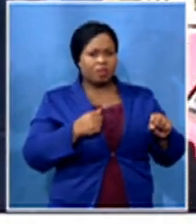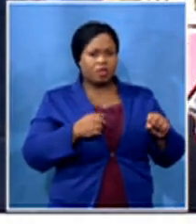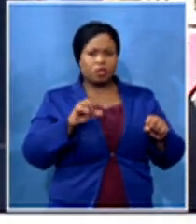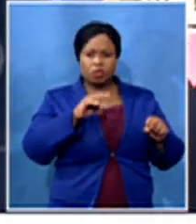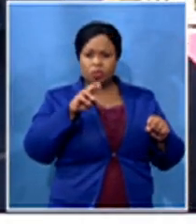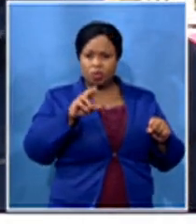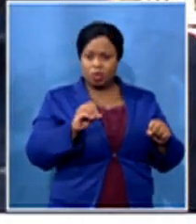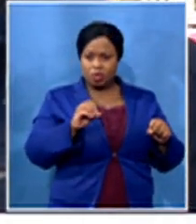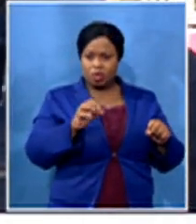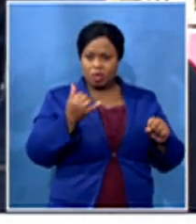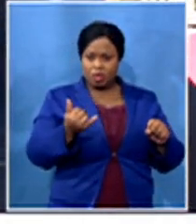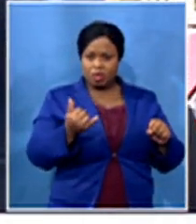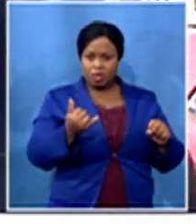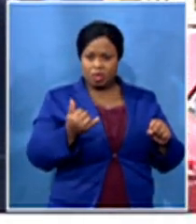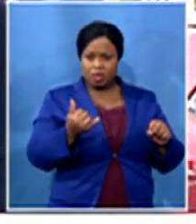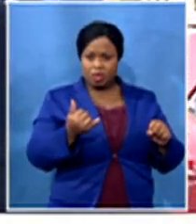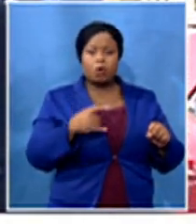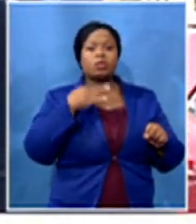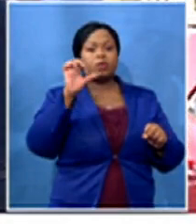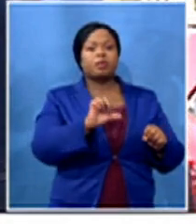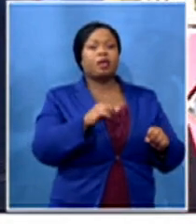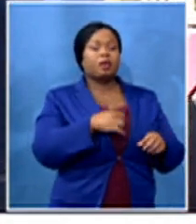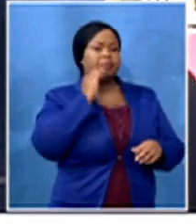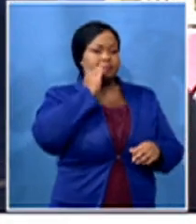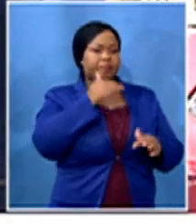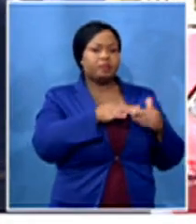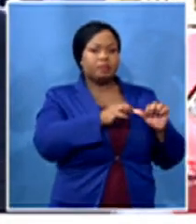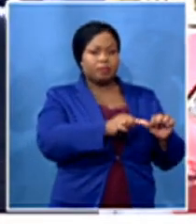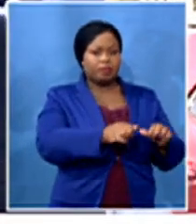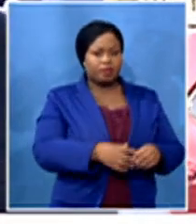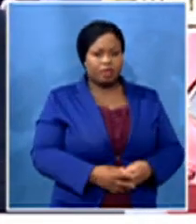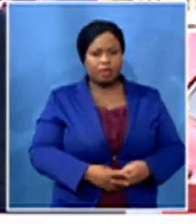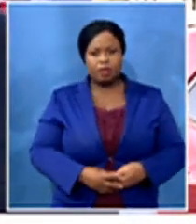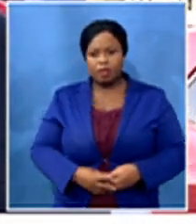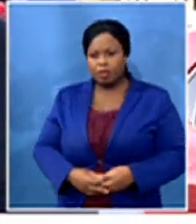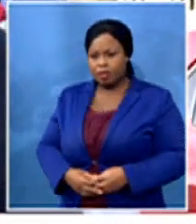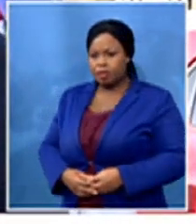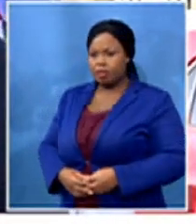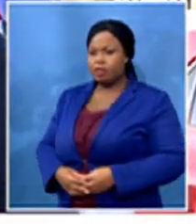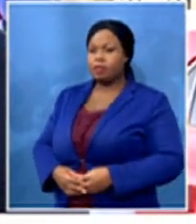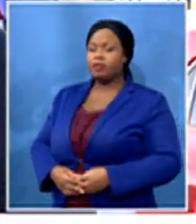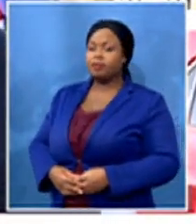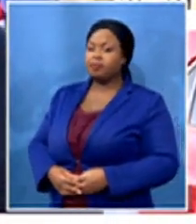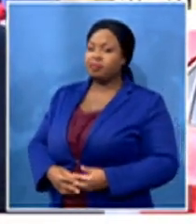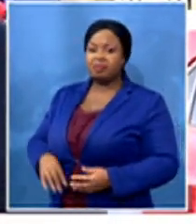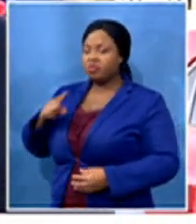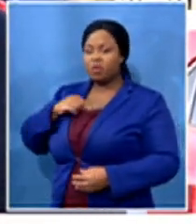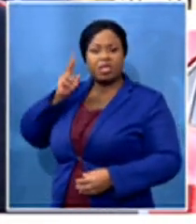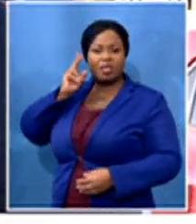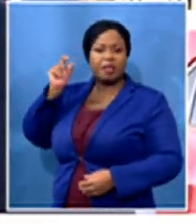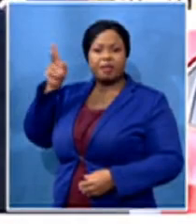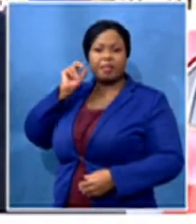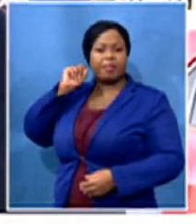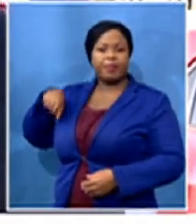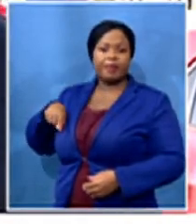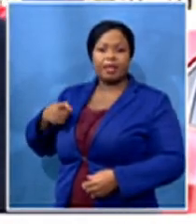Studio right now. Oh, I hear it's back. I'm so sorry. Yeah, nobody has been listening to us. We're gonna